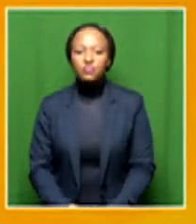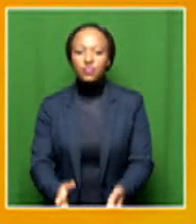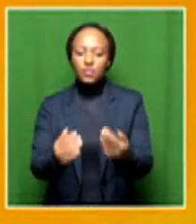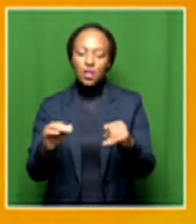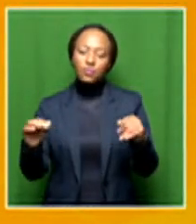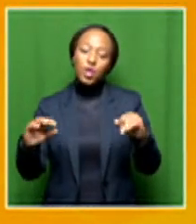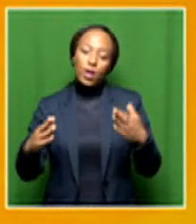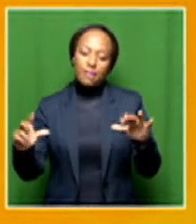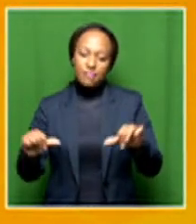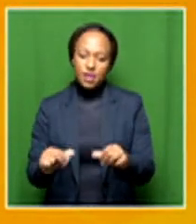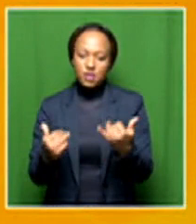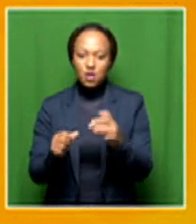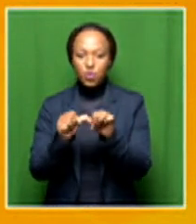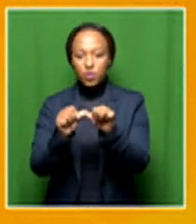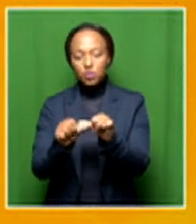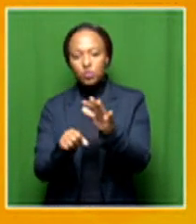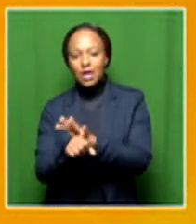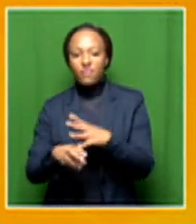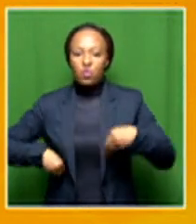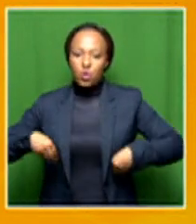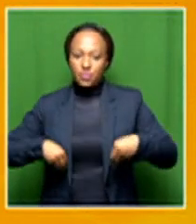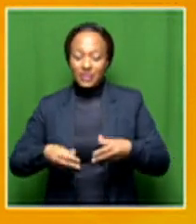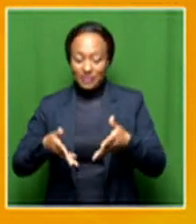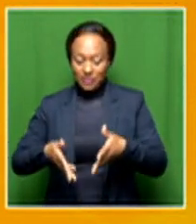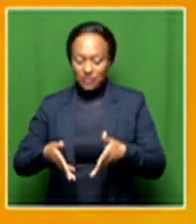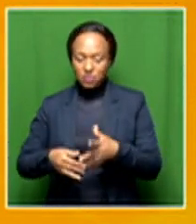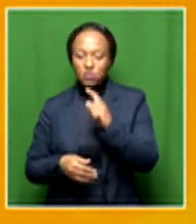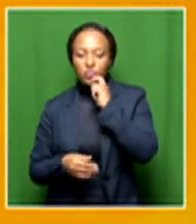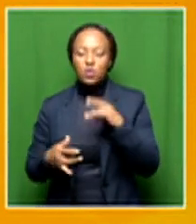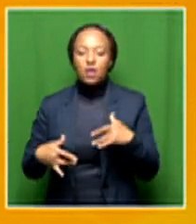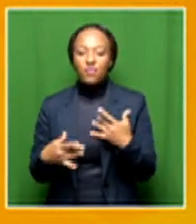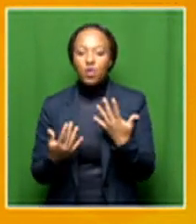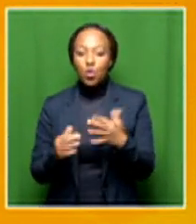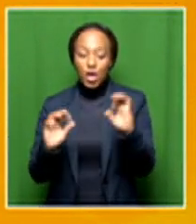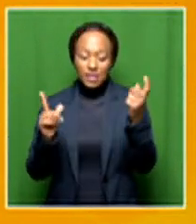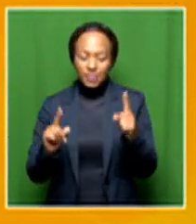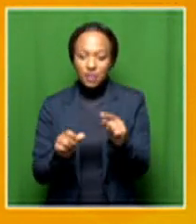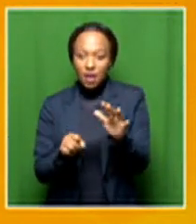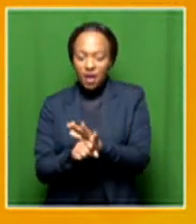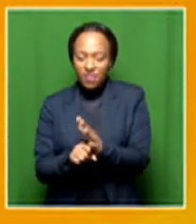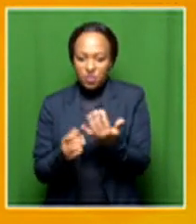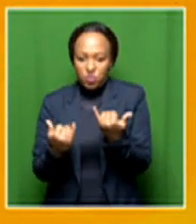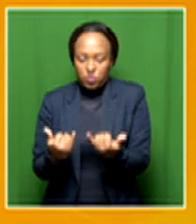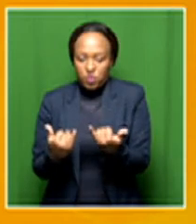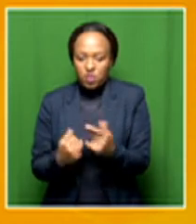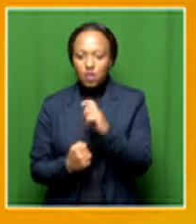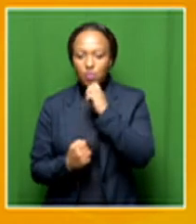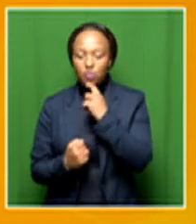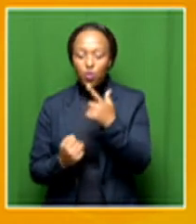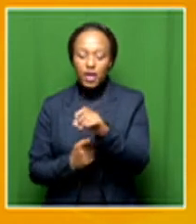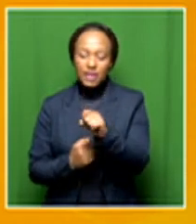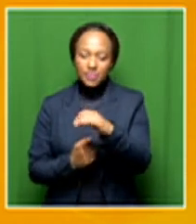Welcome back. We continue our coverage of corruption here on Morning Live. It's a special coverage that we're doing this morning here at